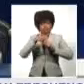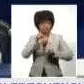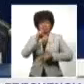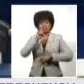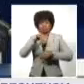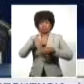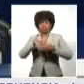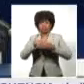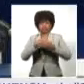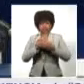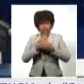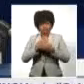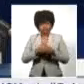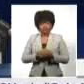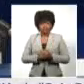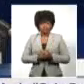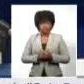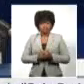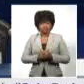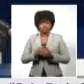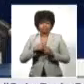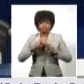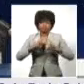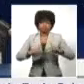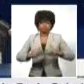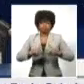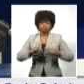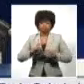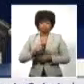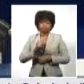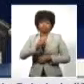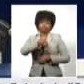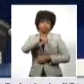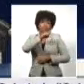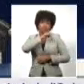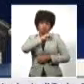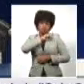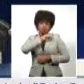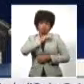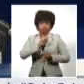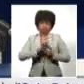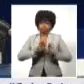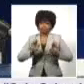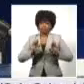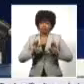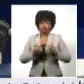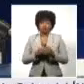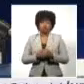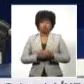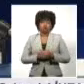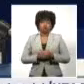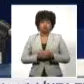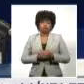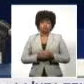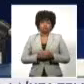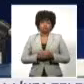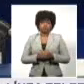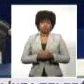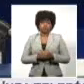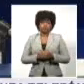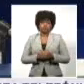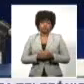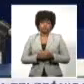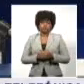she was one of the patients who we had reported to be as critical in previous